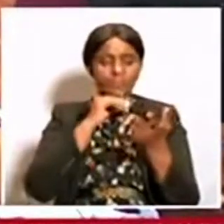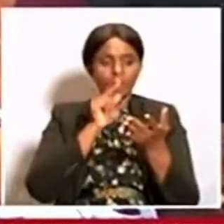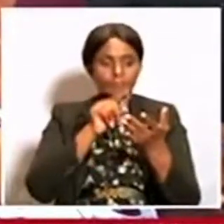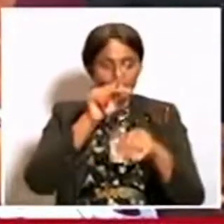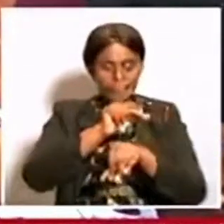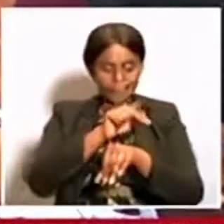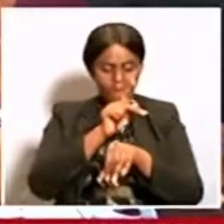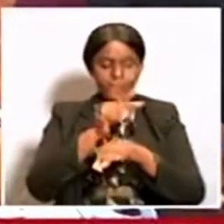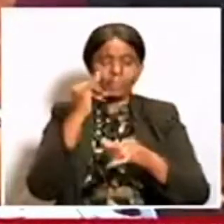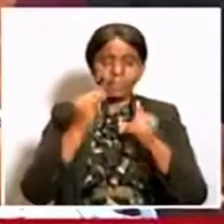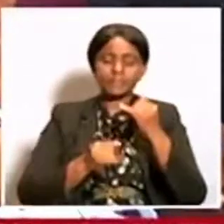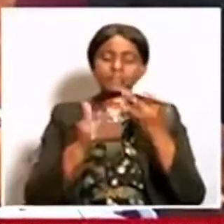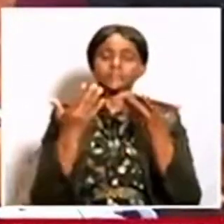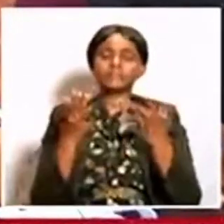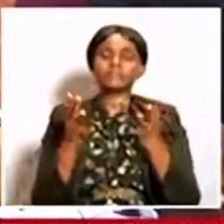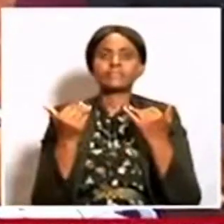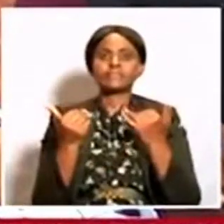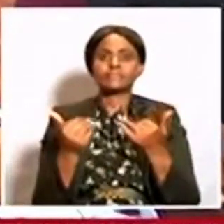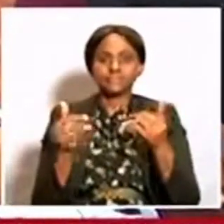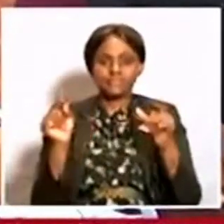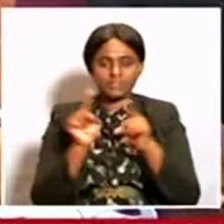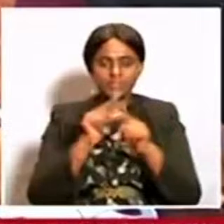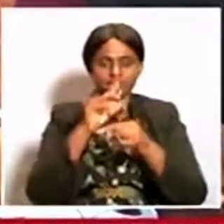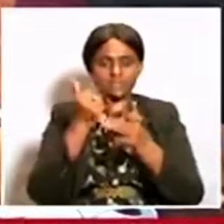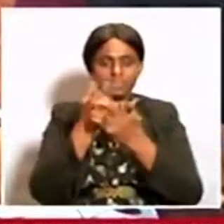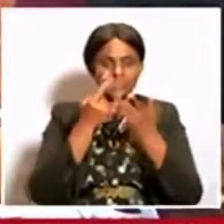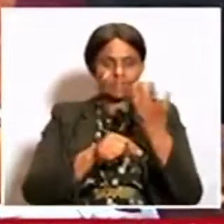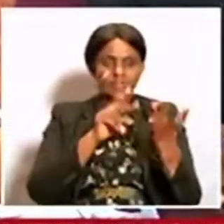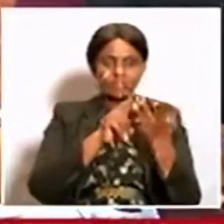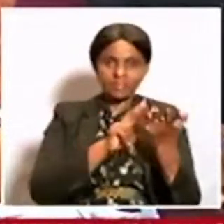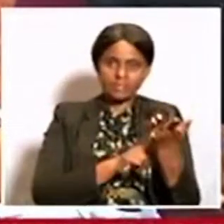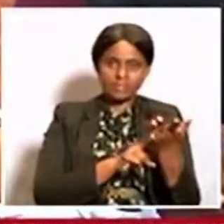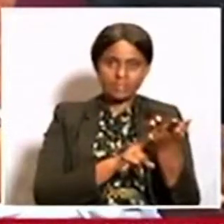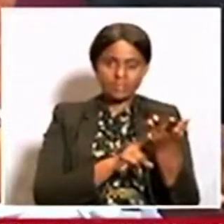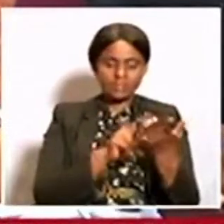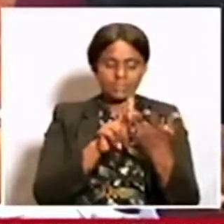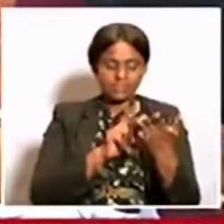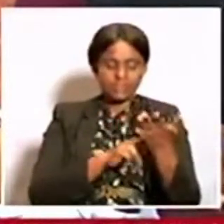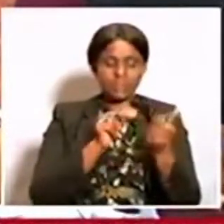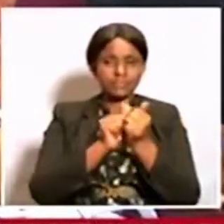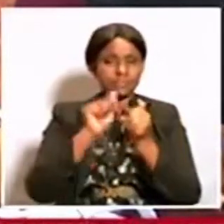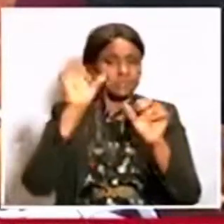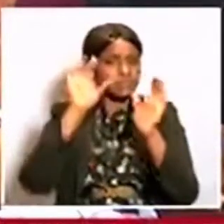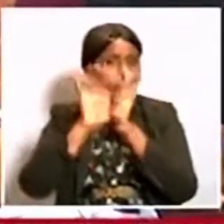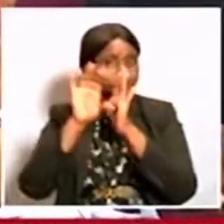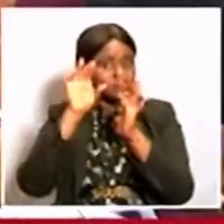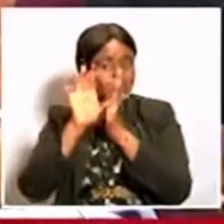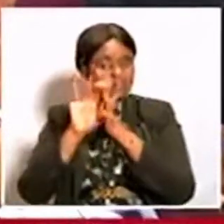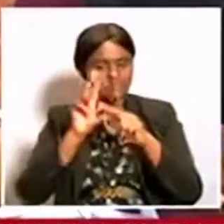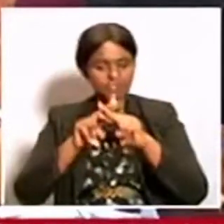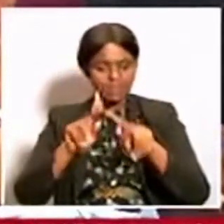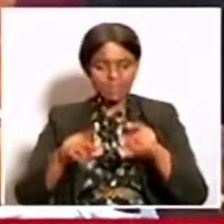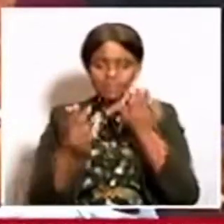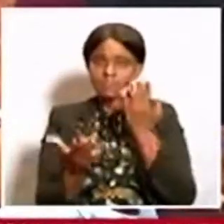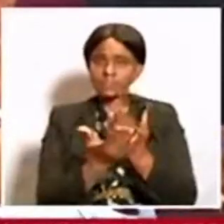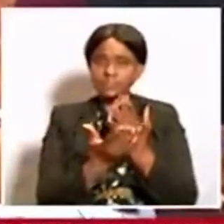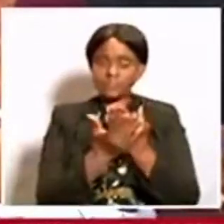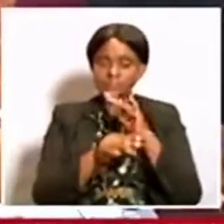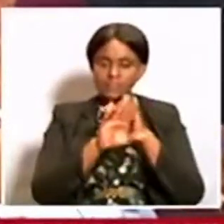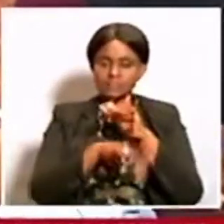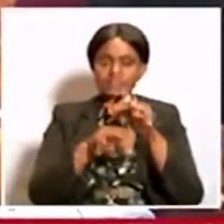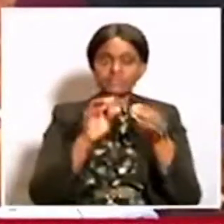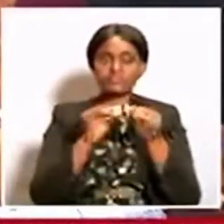is now completed, and the status report with the pictures, Chair, has been attached under Appendix 4.